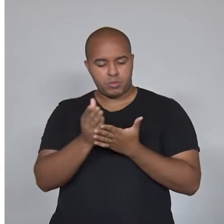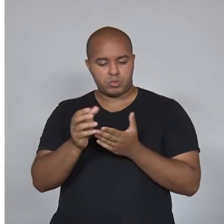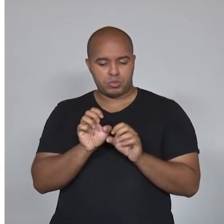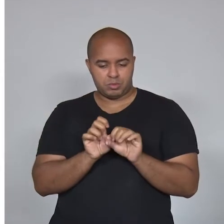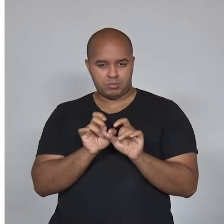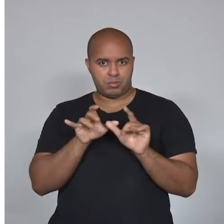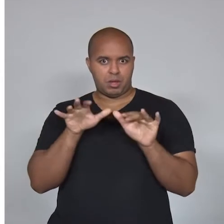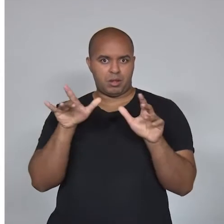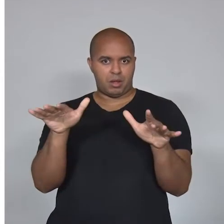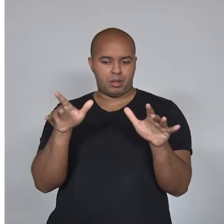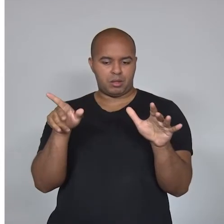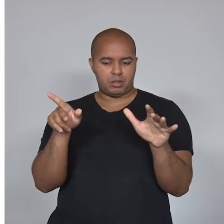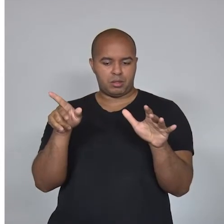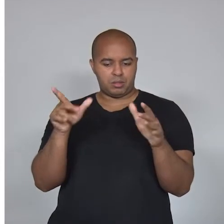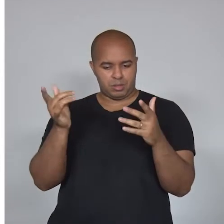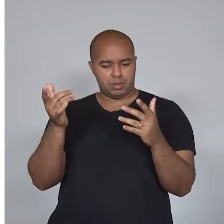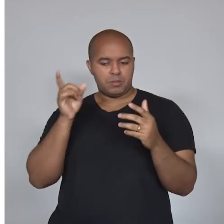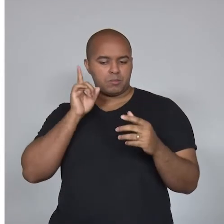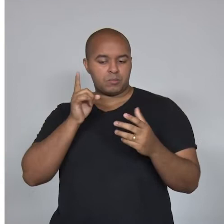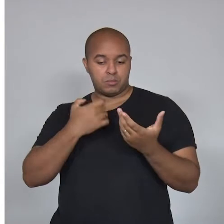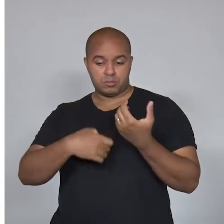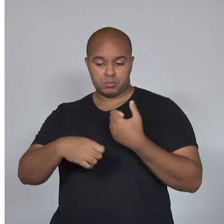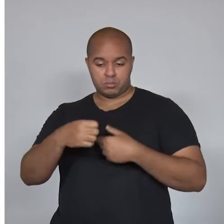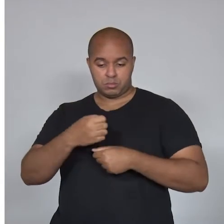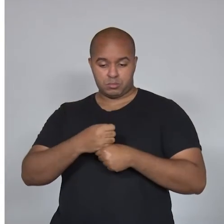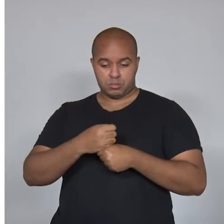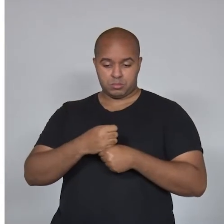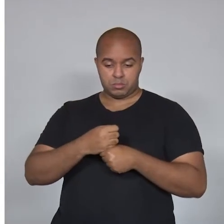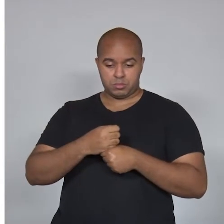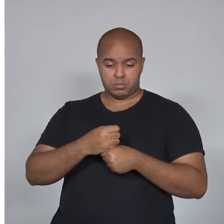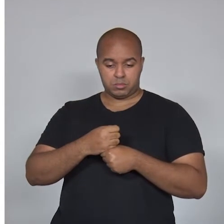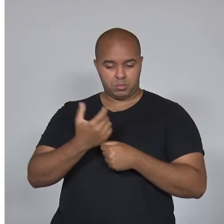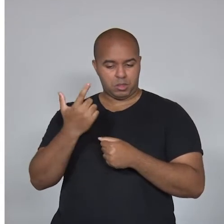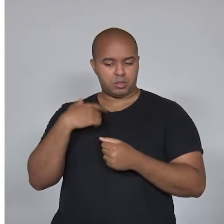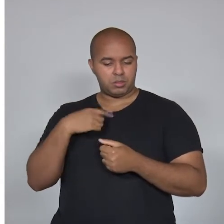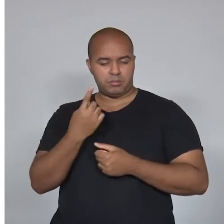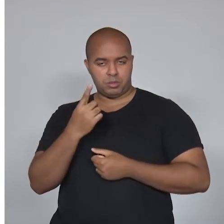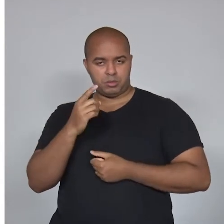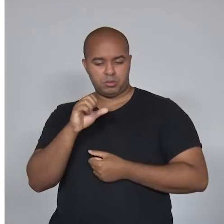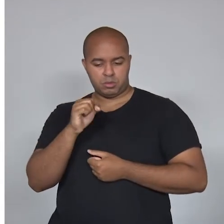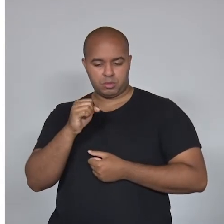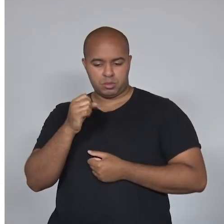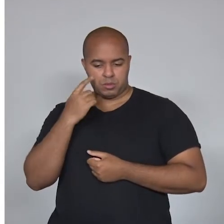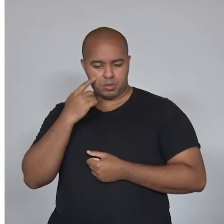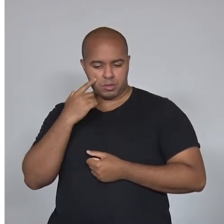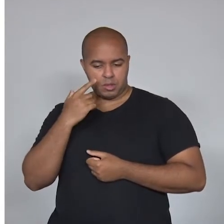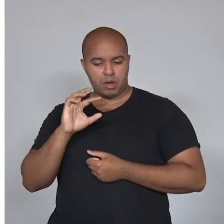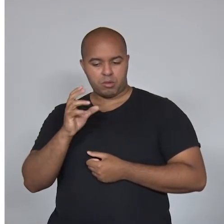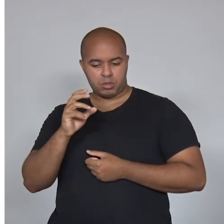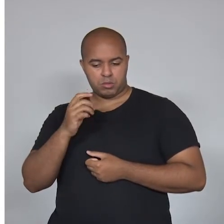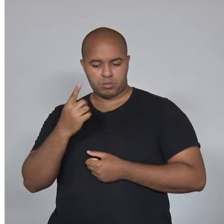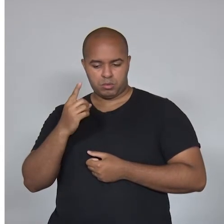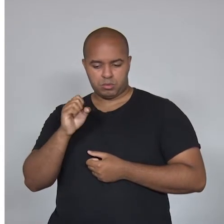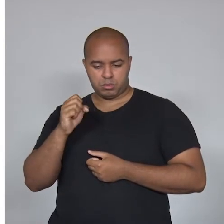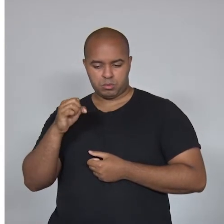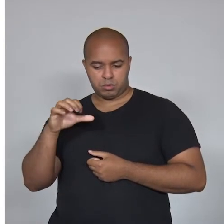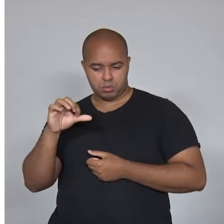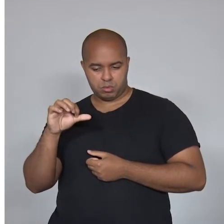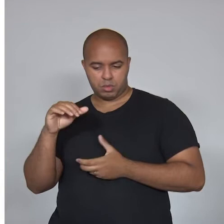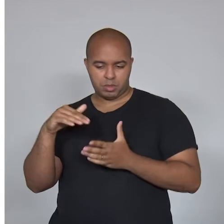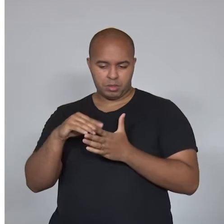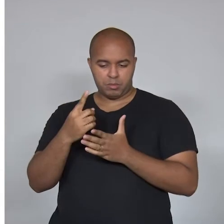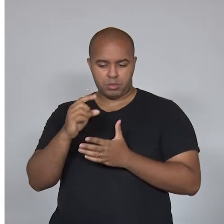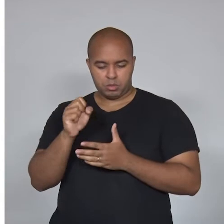1889-1890. However, in previous outbreaks, it was typically the young, the old, and those with compromised